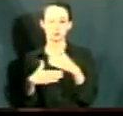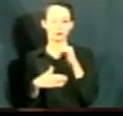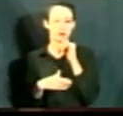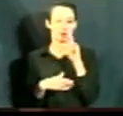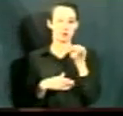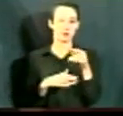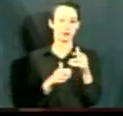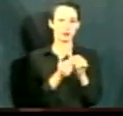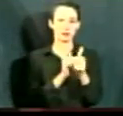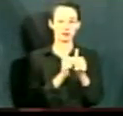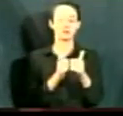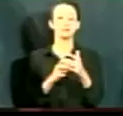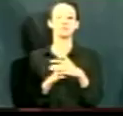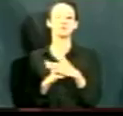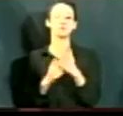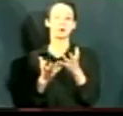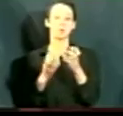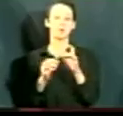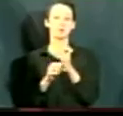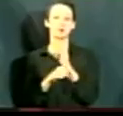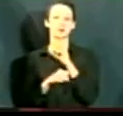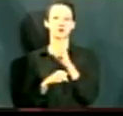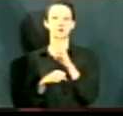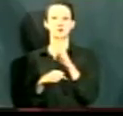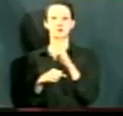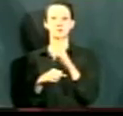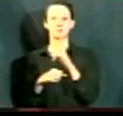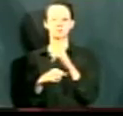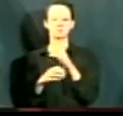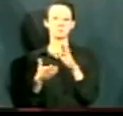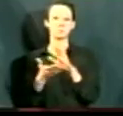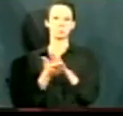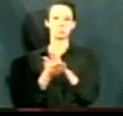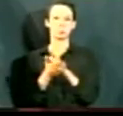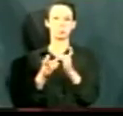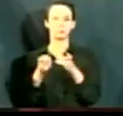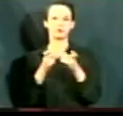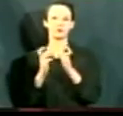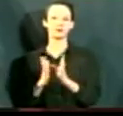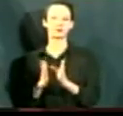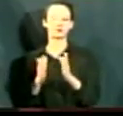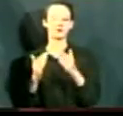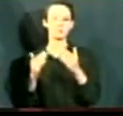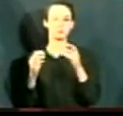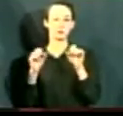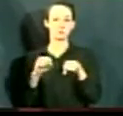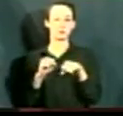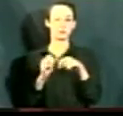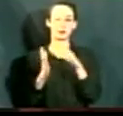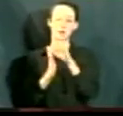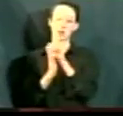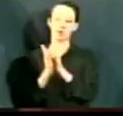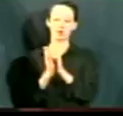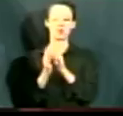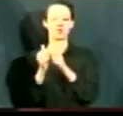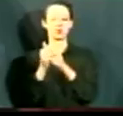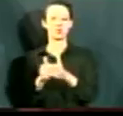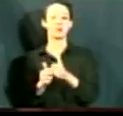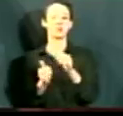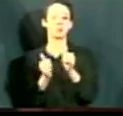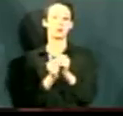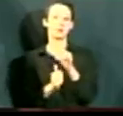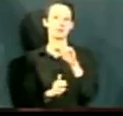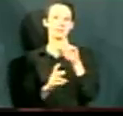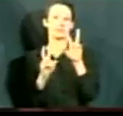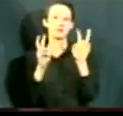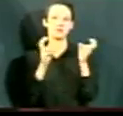school officials have the training and authority to oversee compliance with Title IX law. Already, the Department